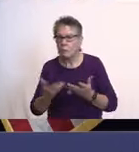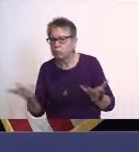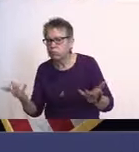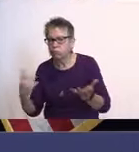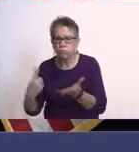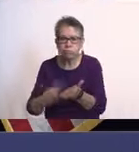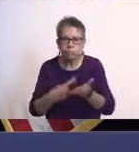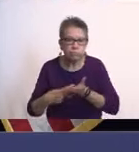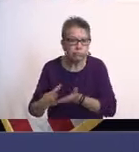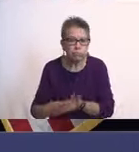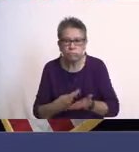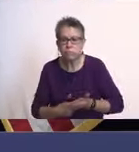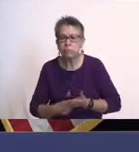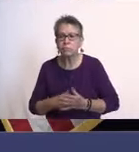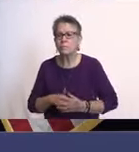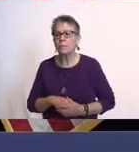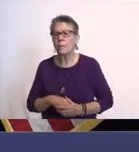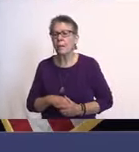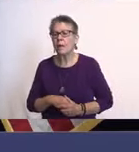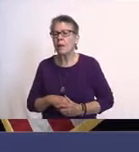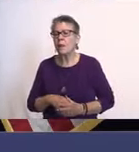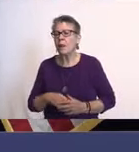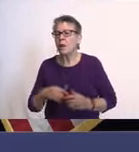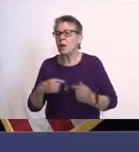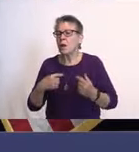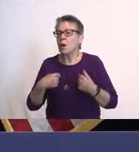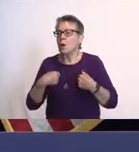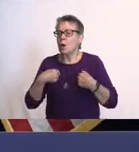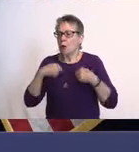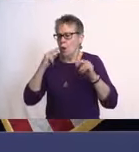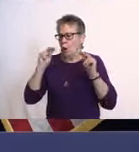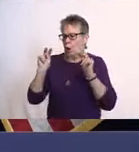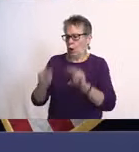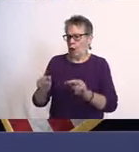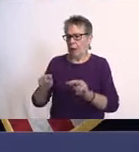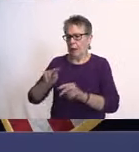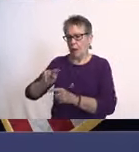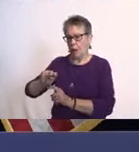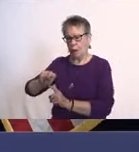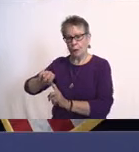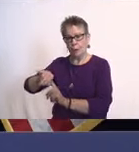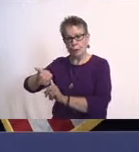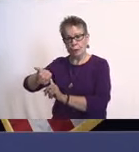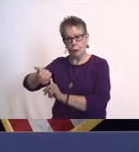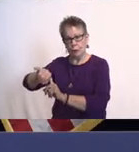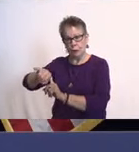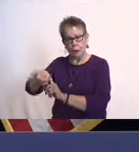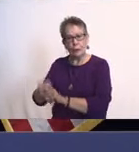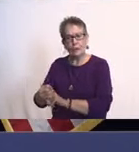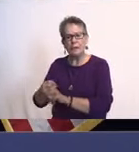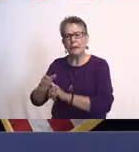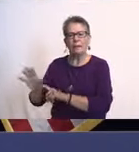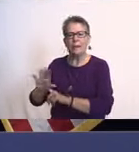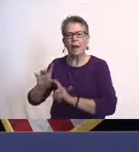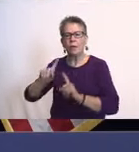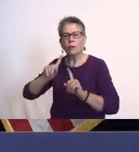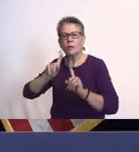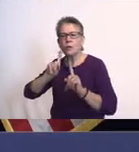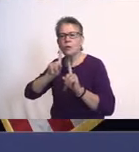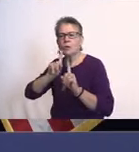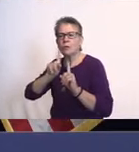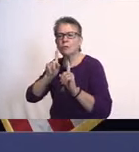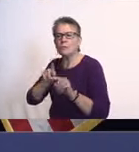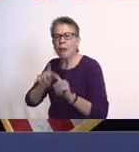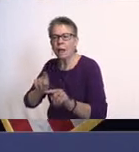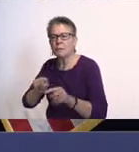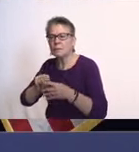of New Jersey's response, especially compared to other states that don't have things like mask and vaccine mandates? And then finally, a quick follow-up on the Sean Cattle thing. I kind of apologize